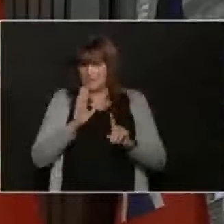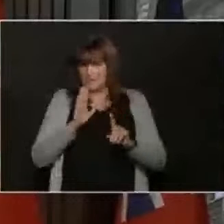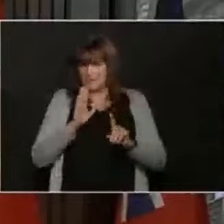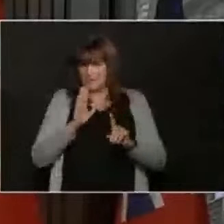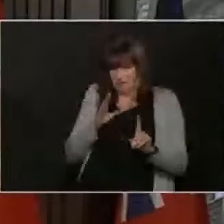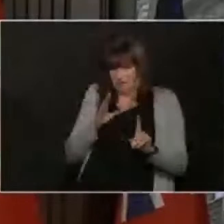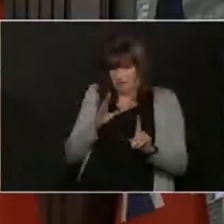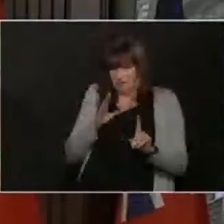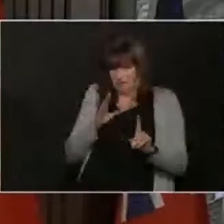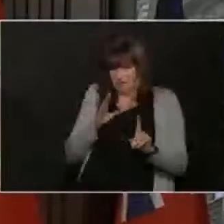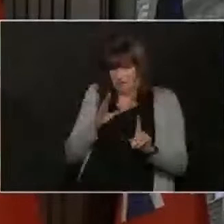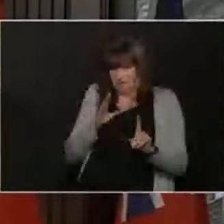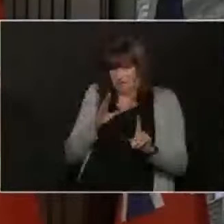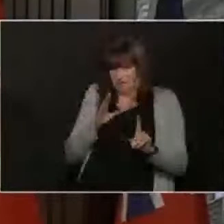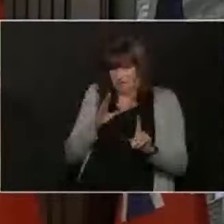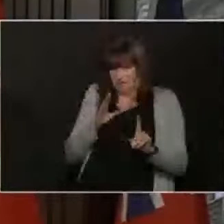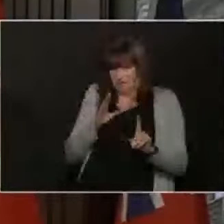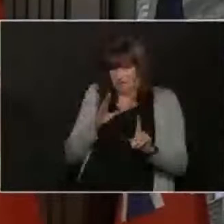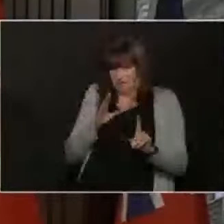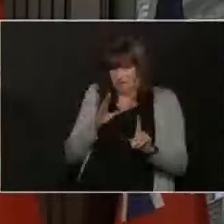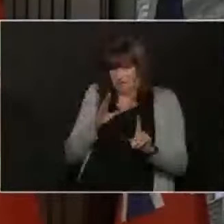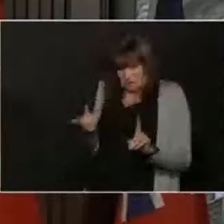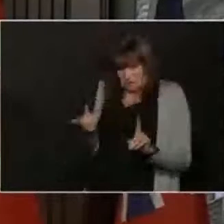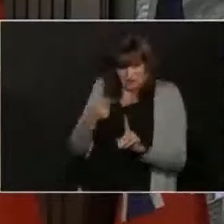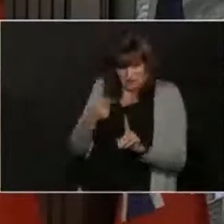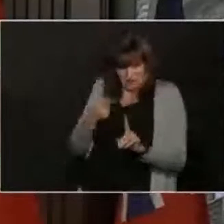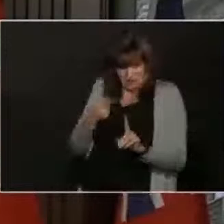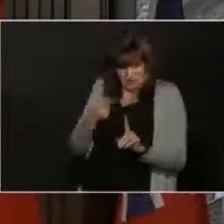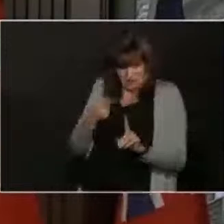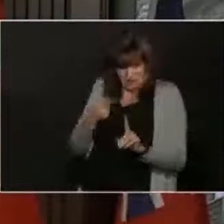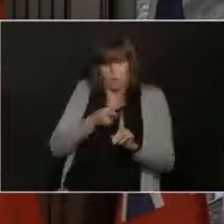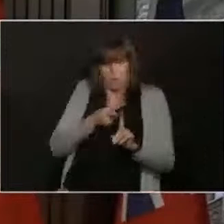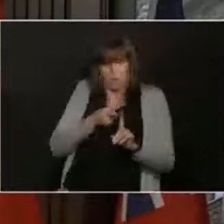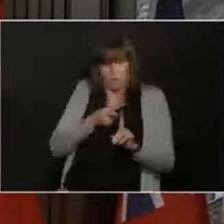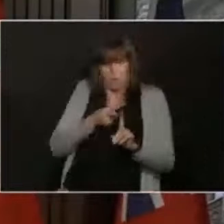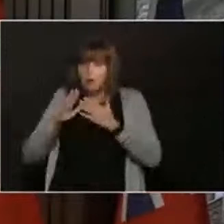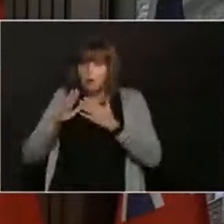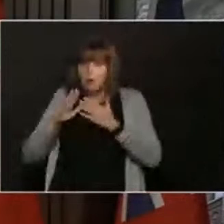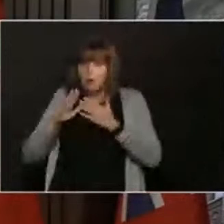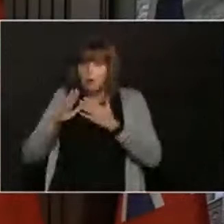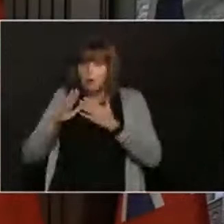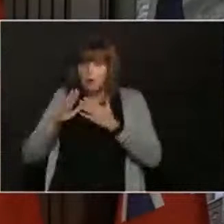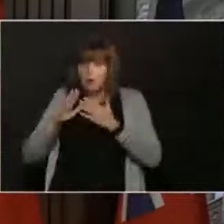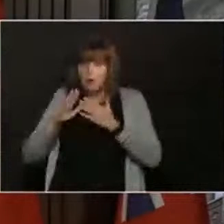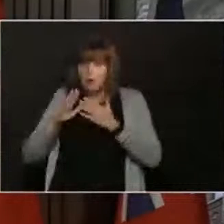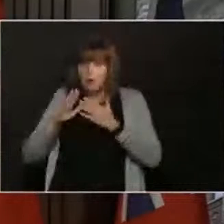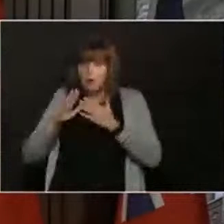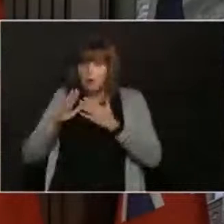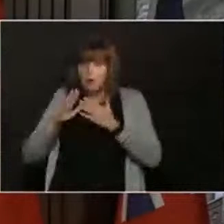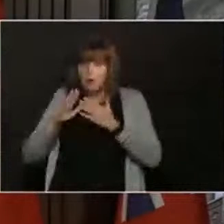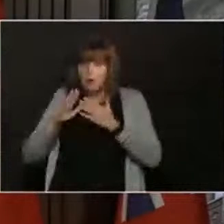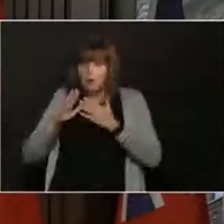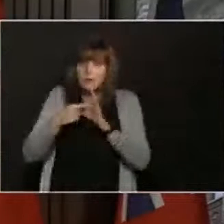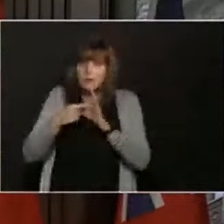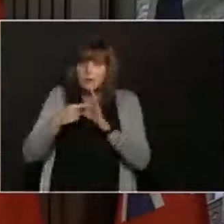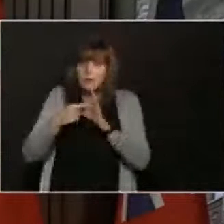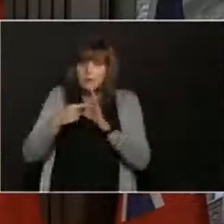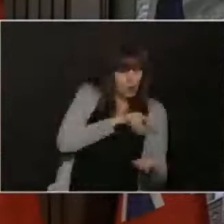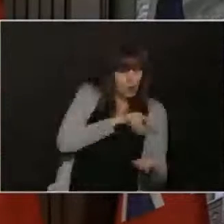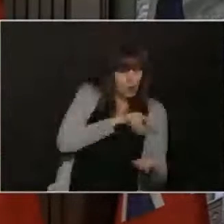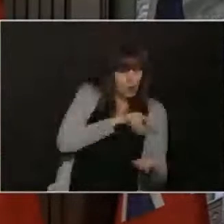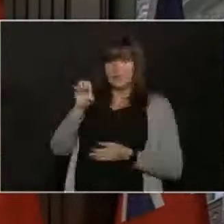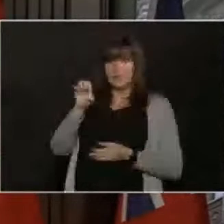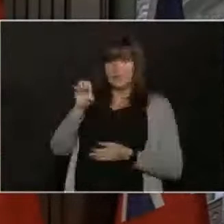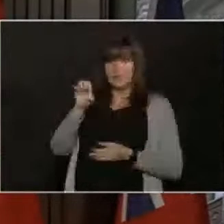example, Scarborough has already had many times more emergency department visits and hospital admissions than in an